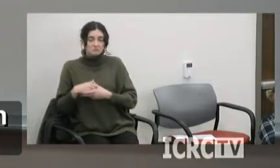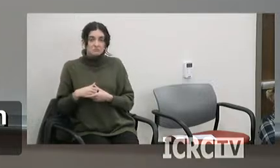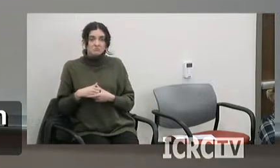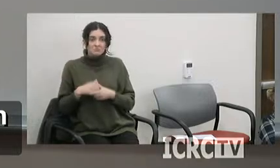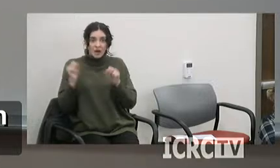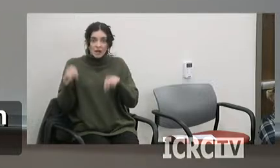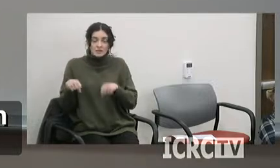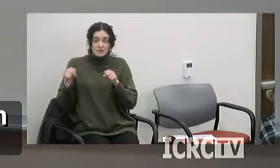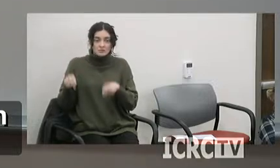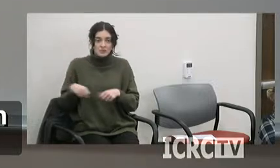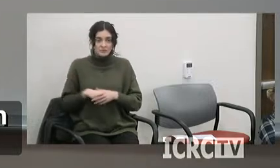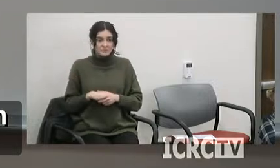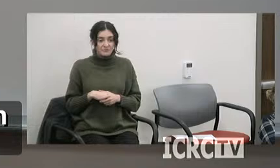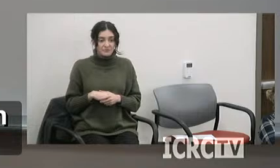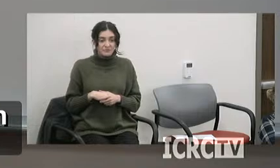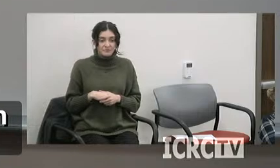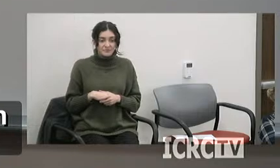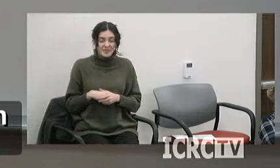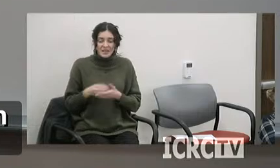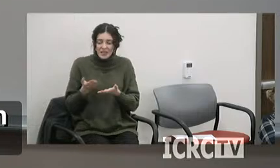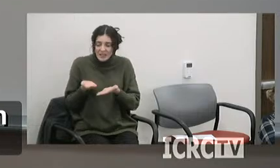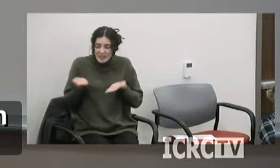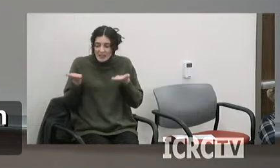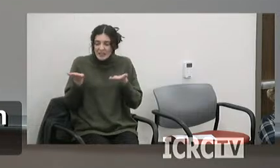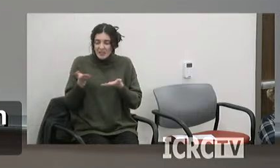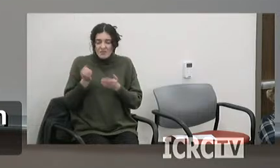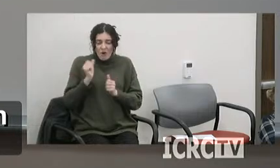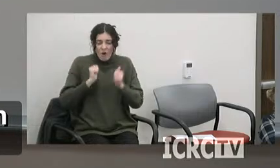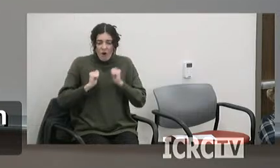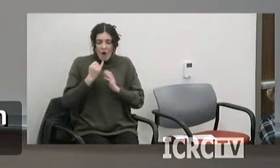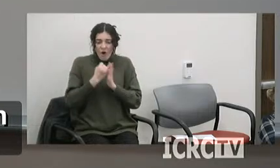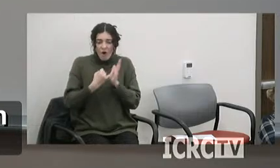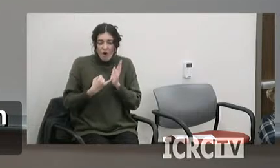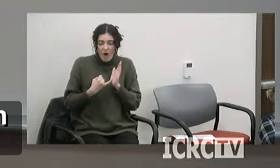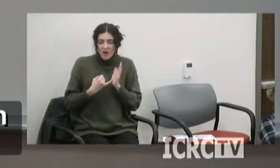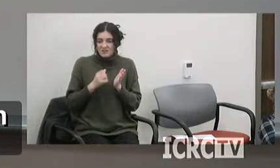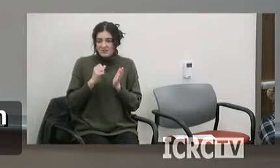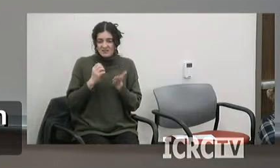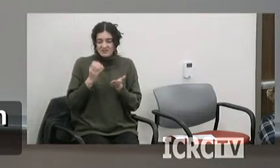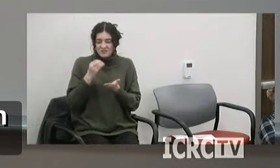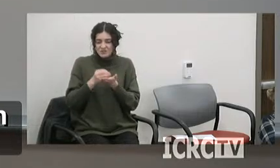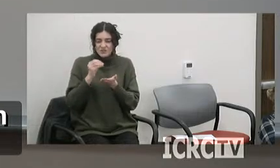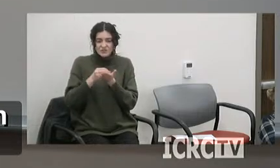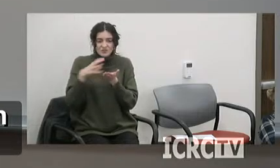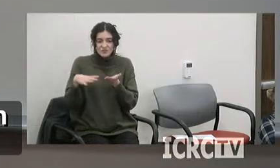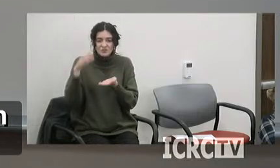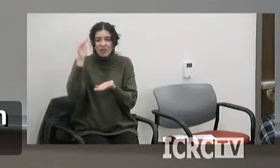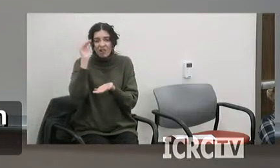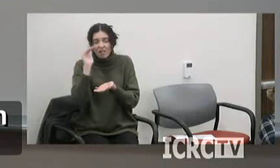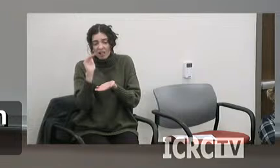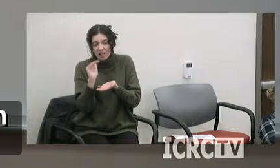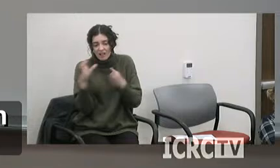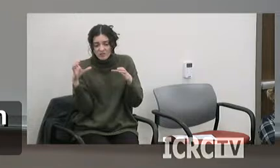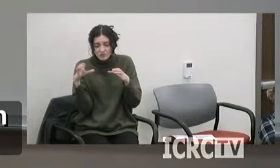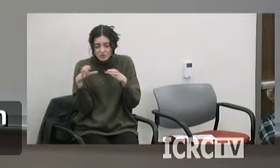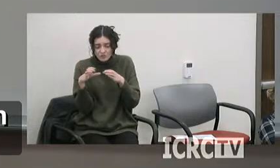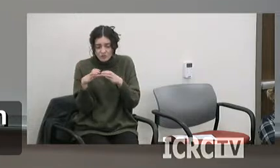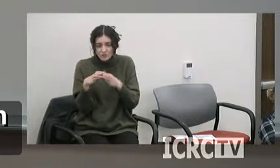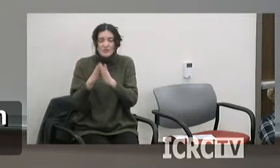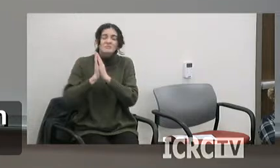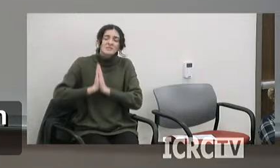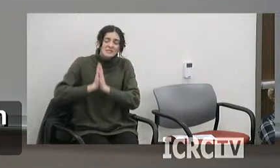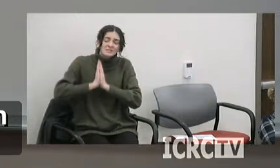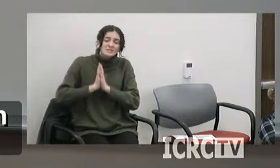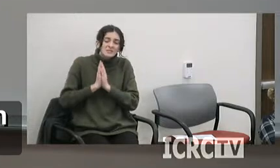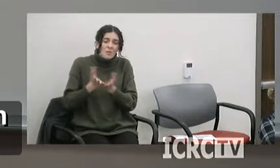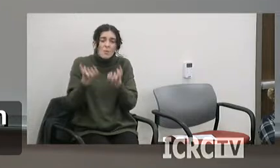We are so depleted in the arts, we are begging students to come to campus. Anybody can have a BA degree, but to get into an